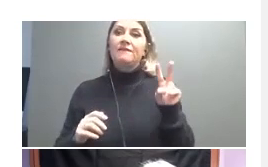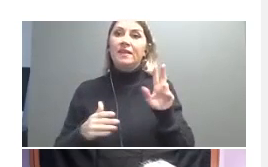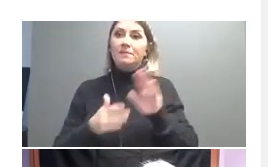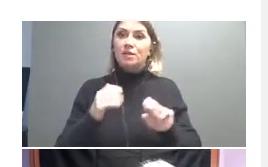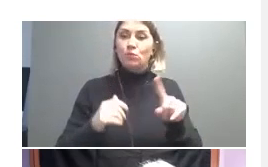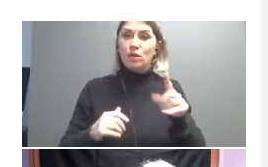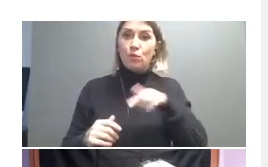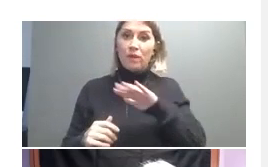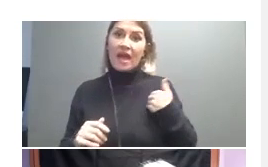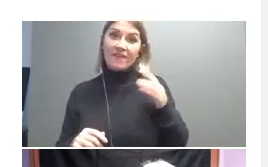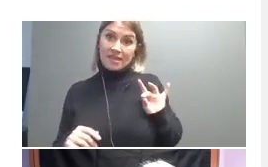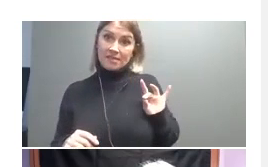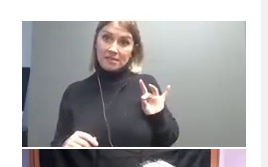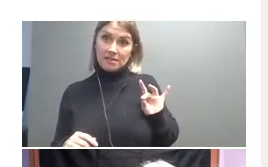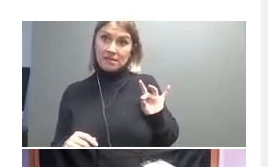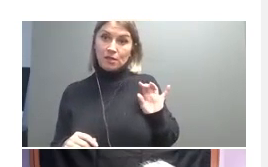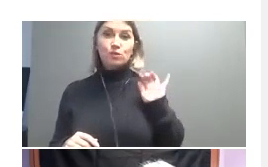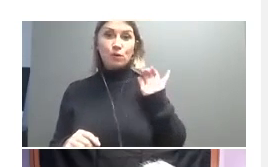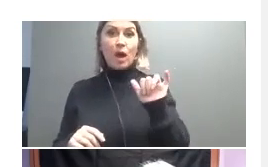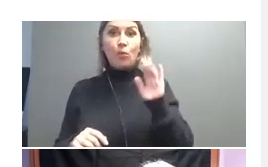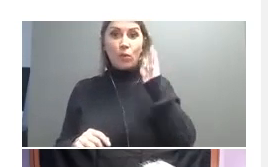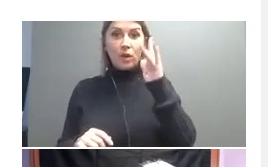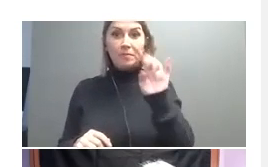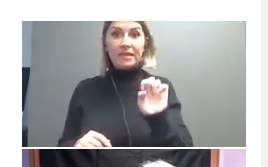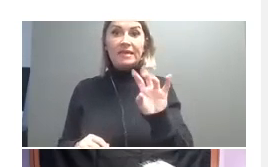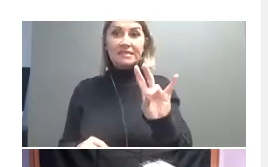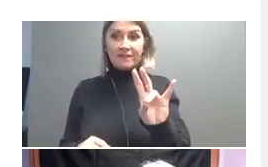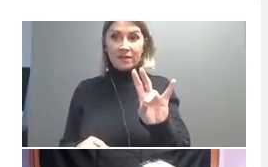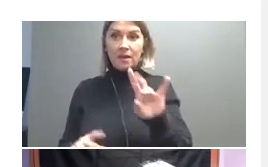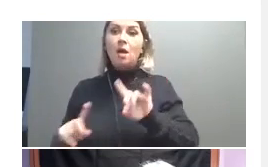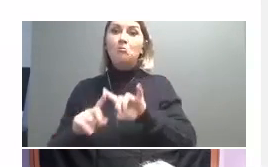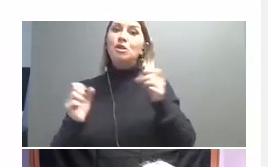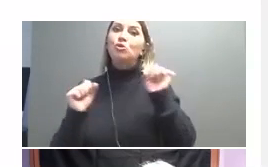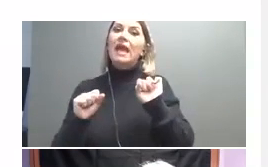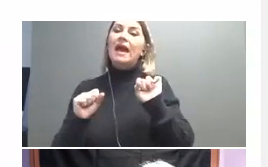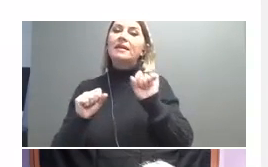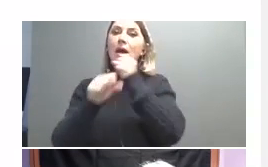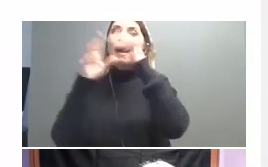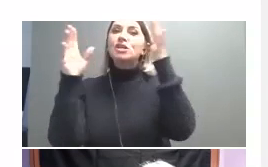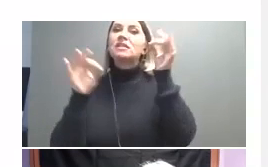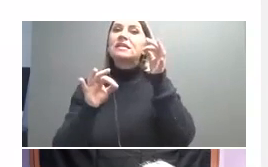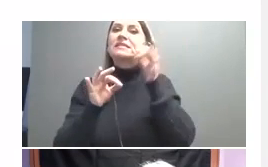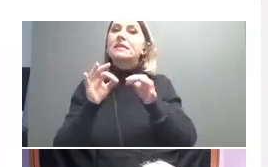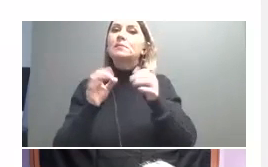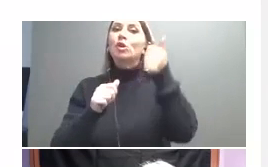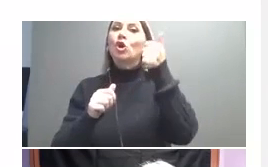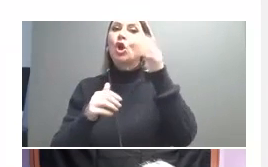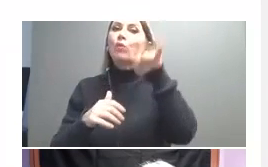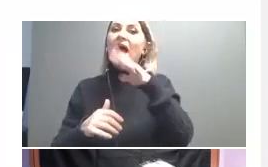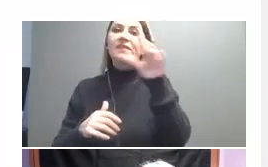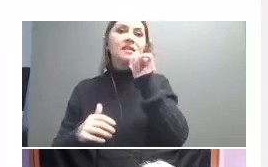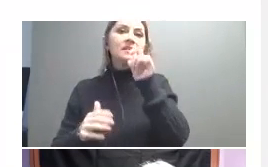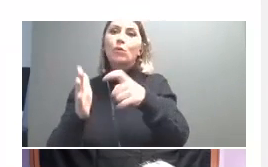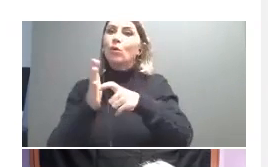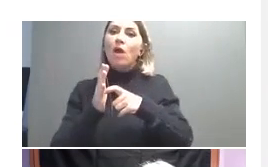have 8 vertices, so that is 7, right? But you can imagine a simpler graph that does not require, so